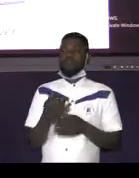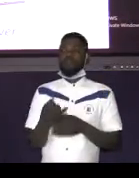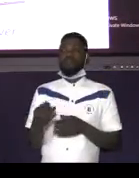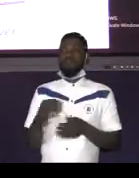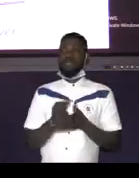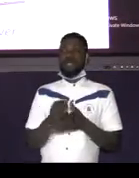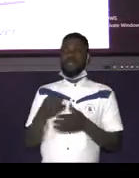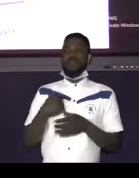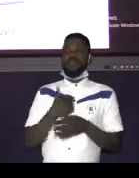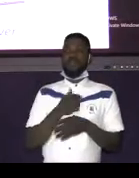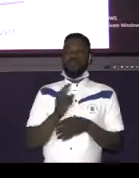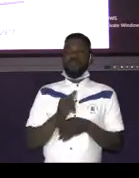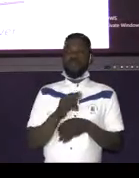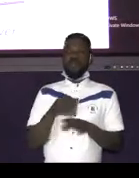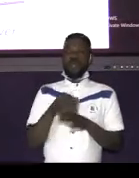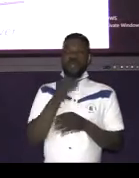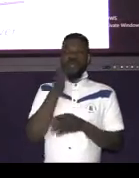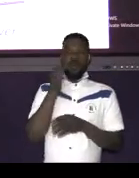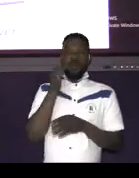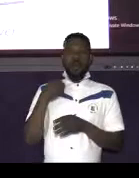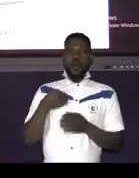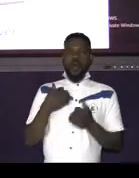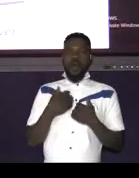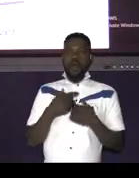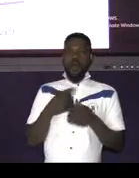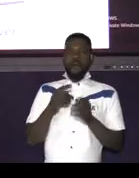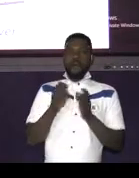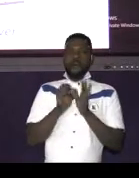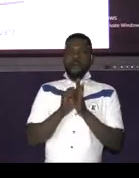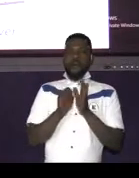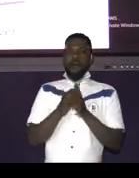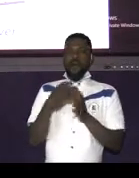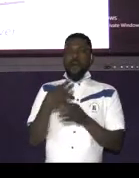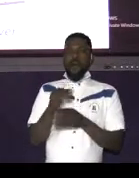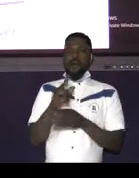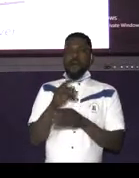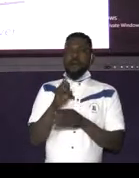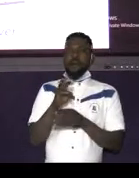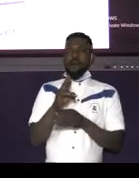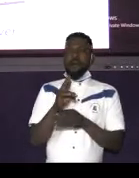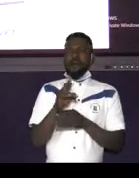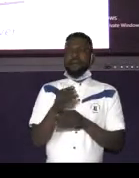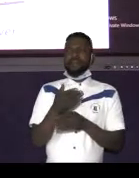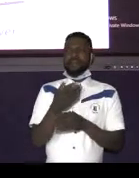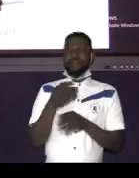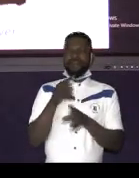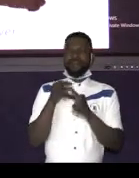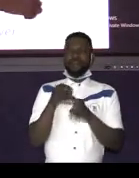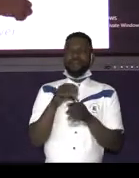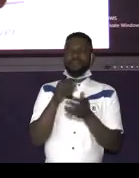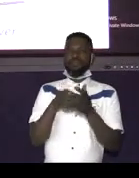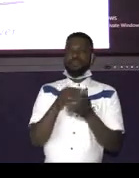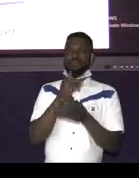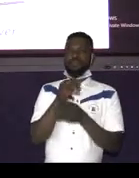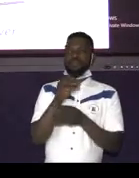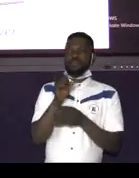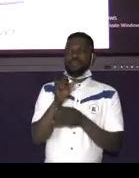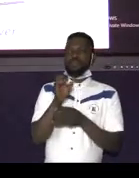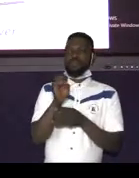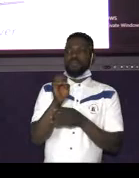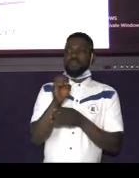instruments that we use at home, we have typical example of lever there. Look at this. This is a seesaw.